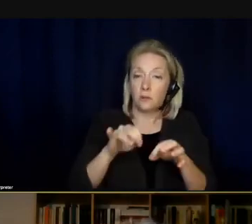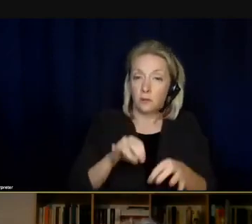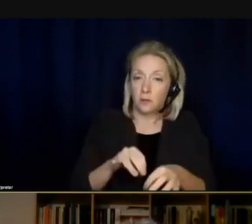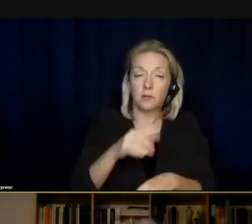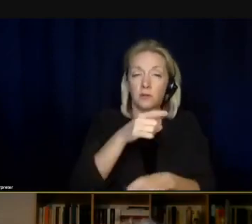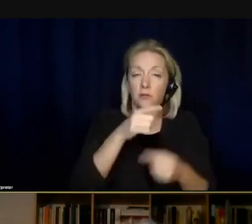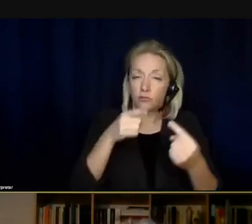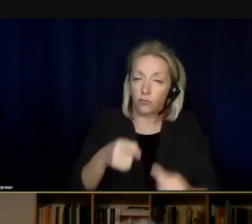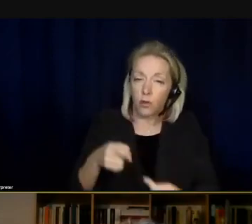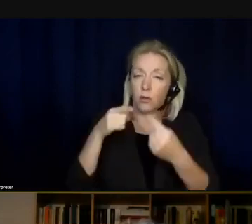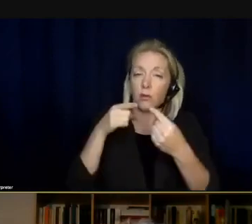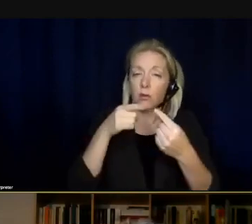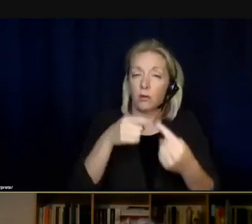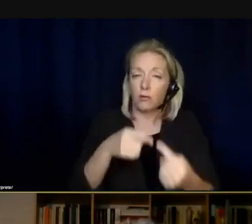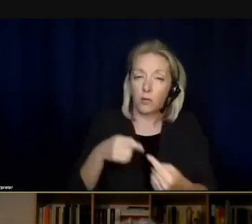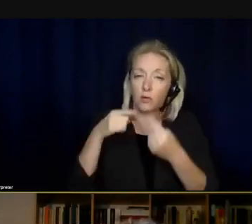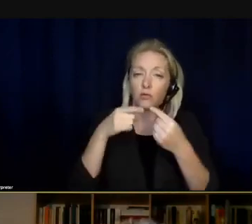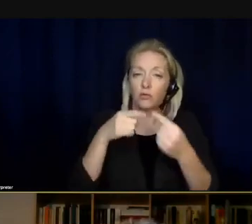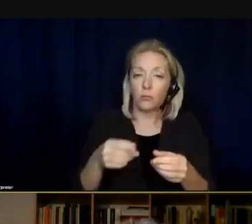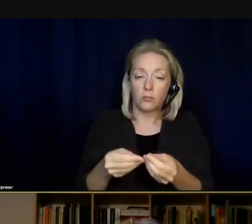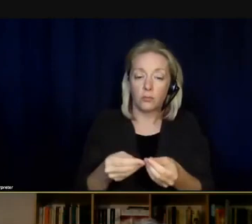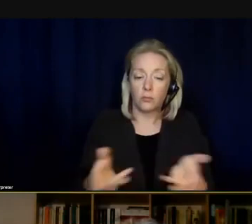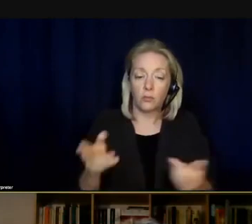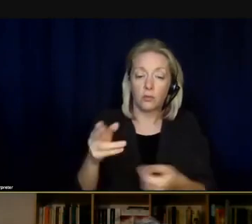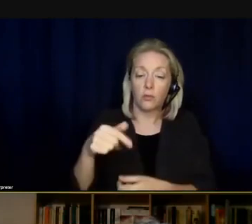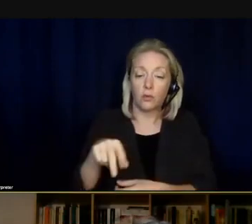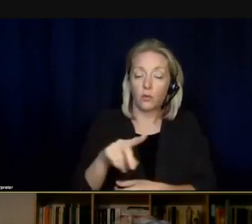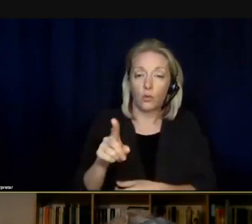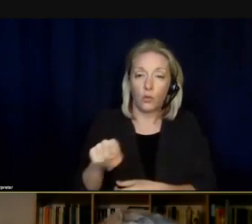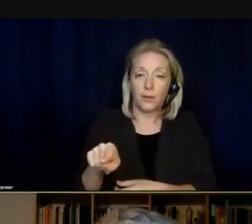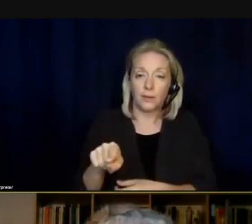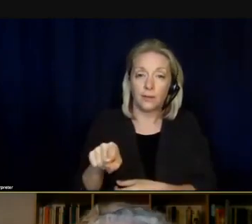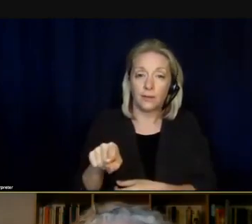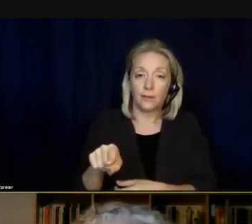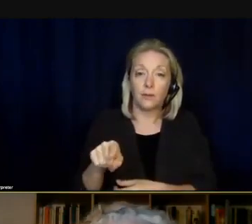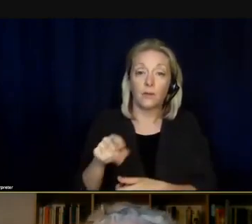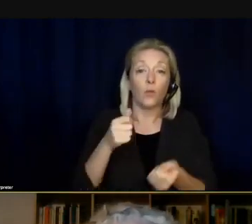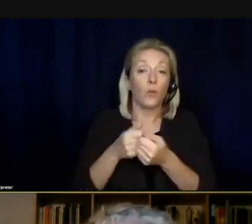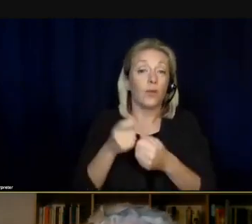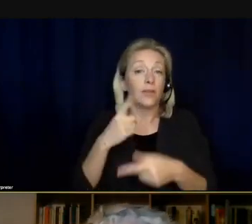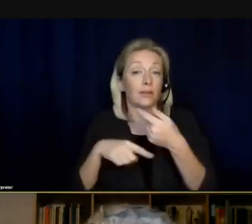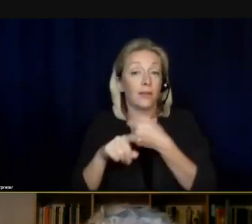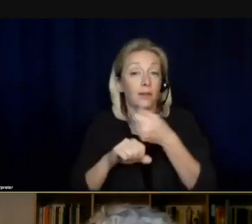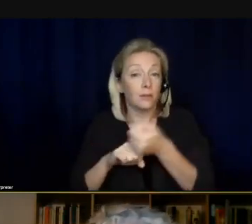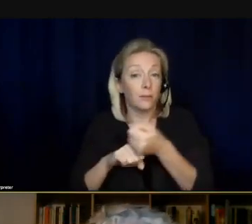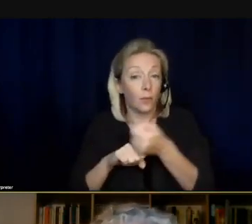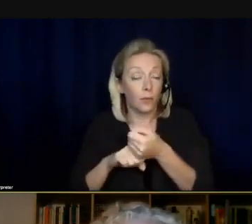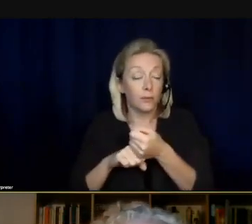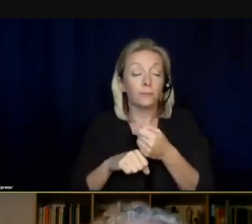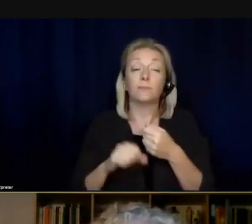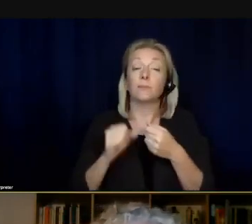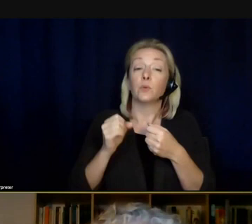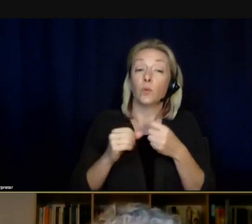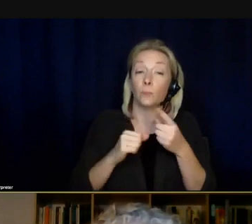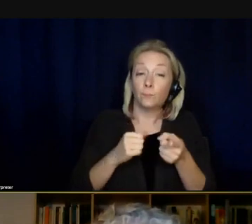a way to do quizzes for her students with sign language supports. So the way to do